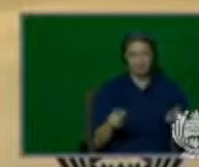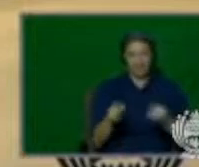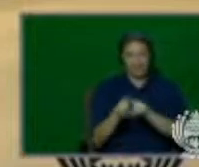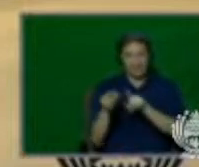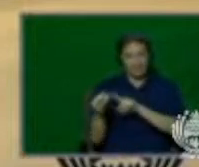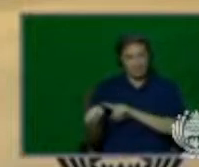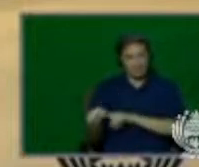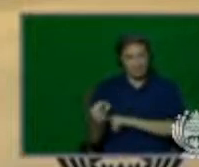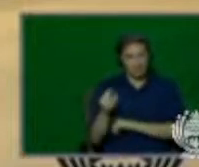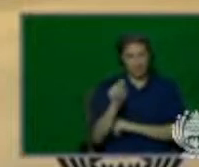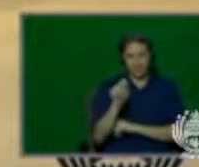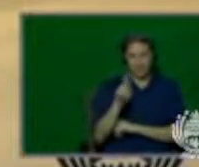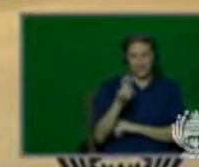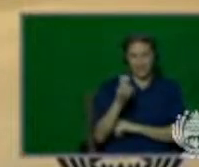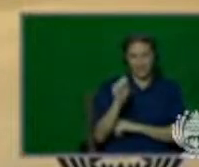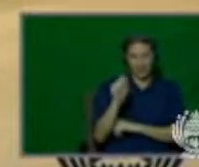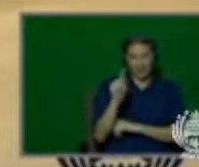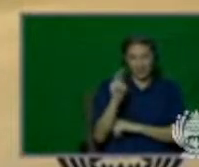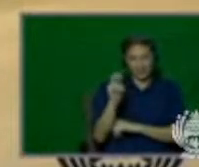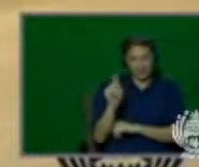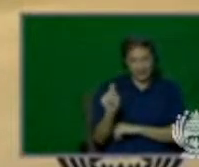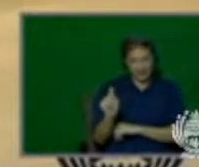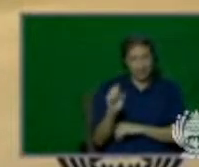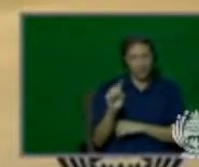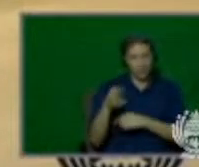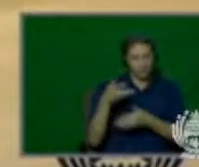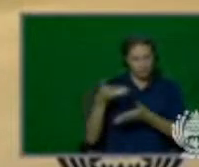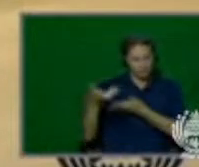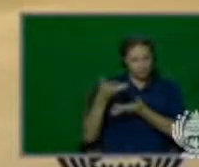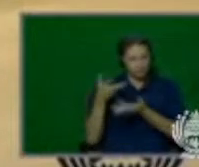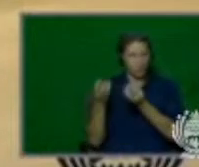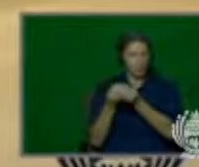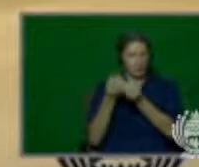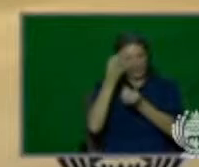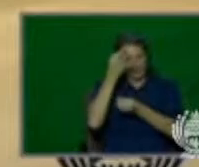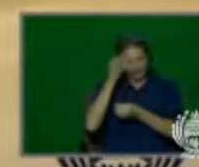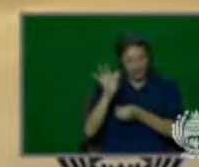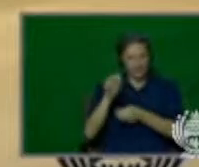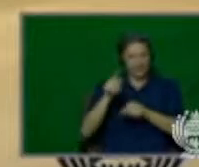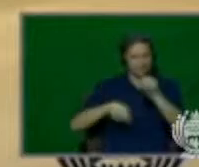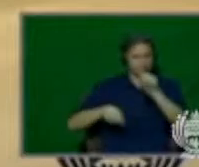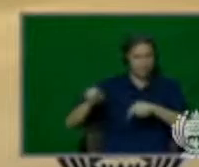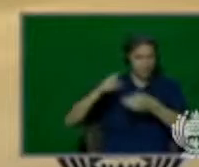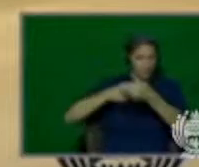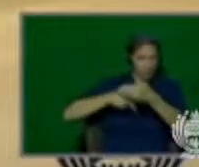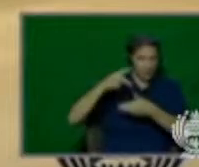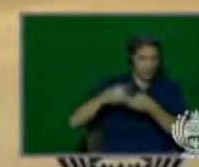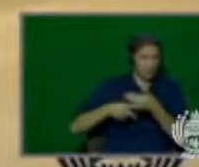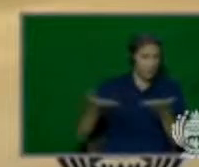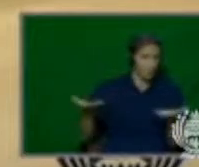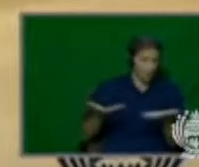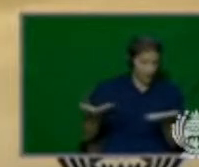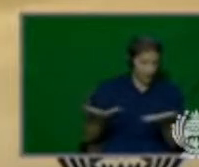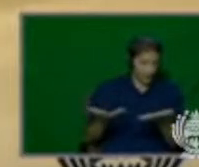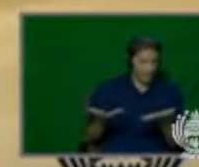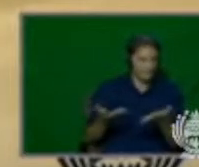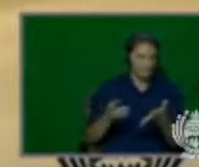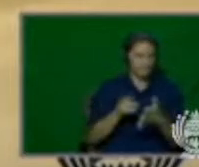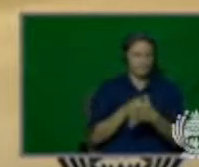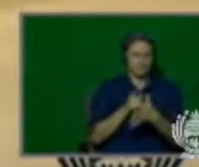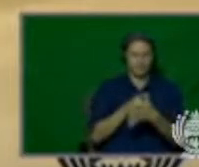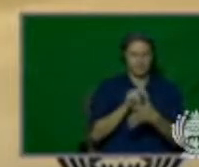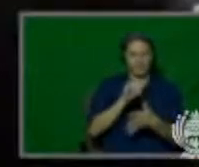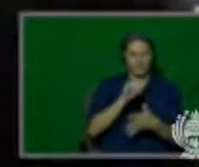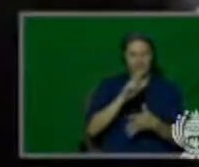engage the market on PSP projects in the following areas: the iron ore,